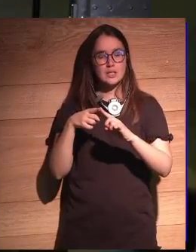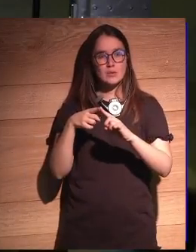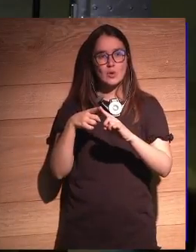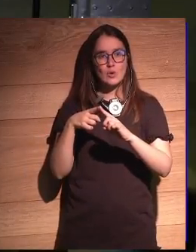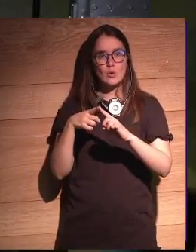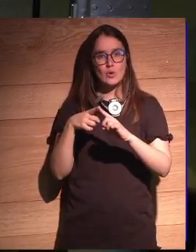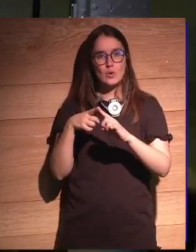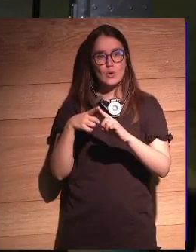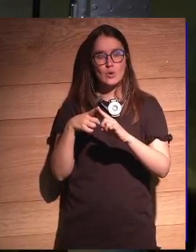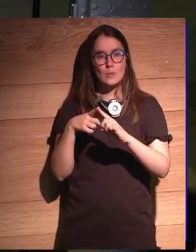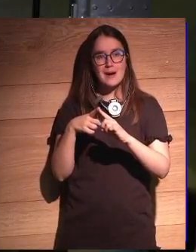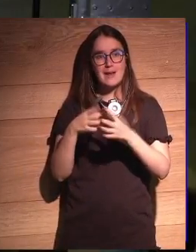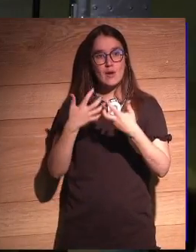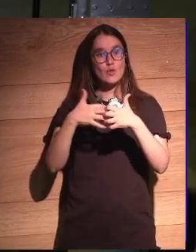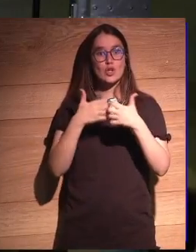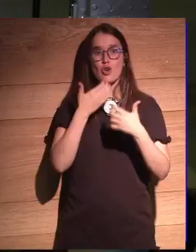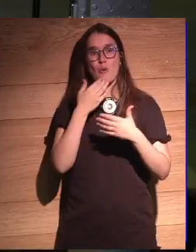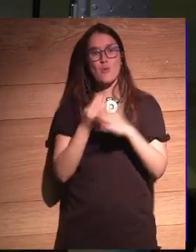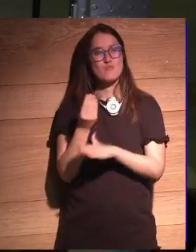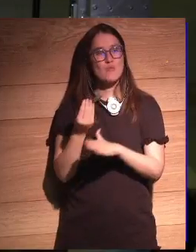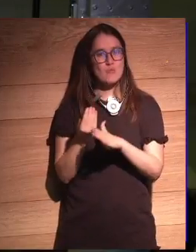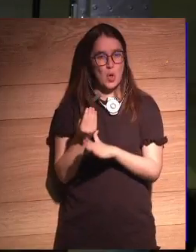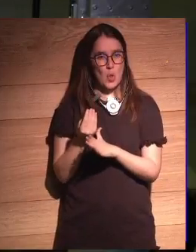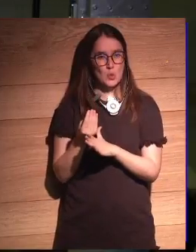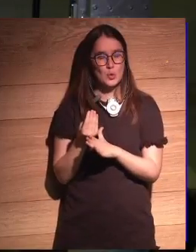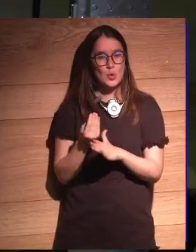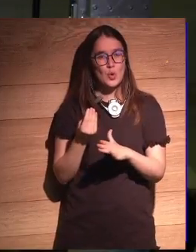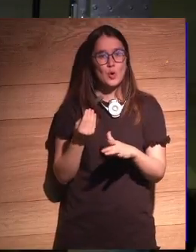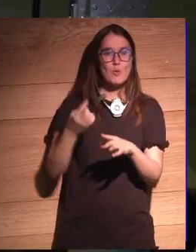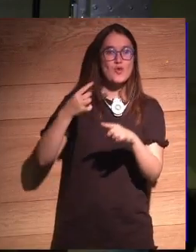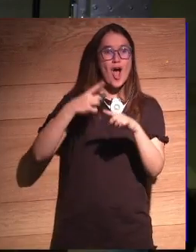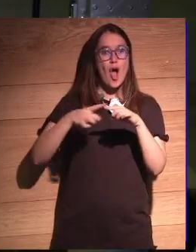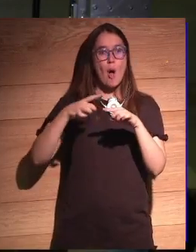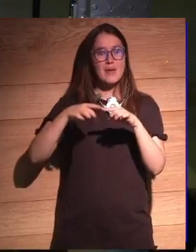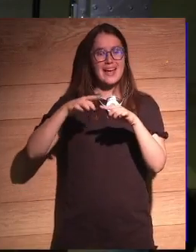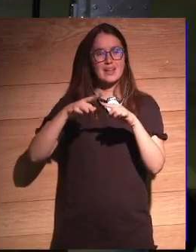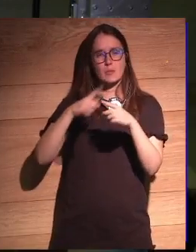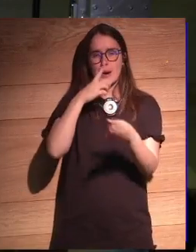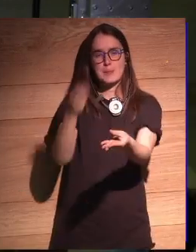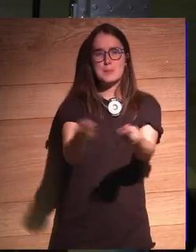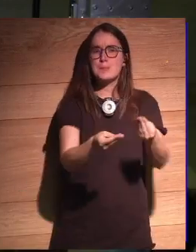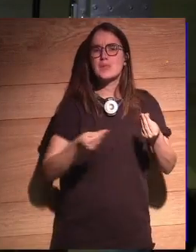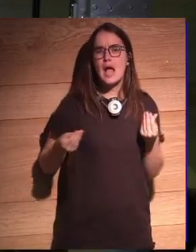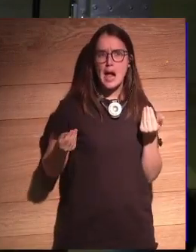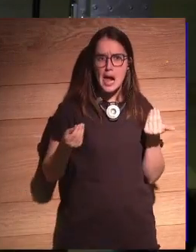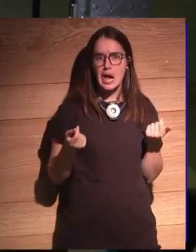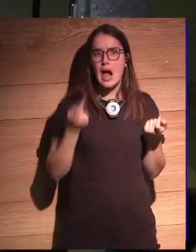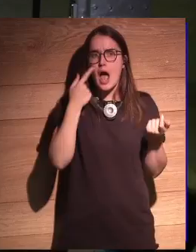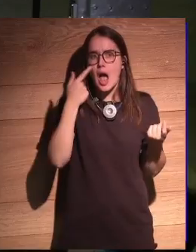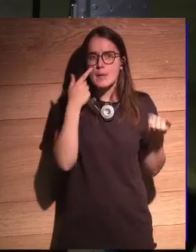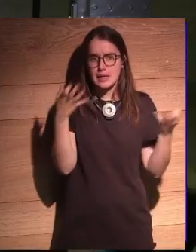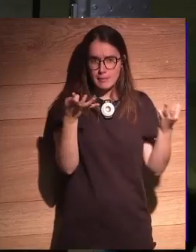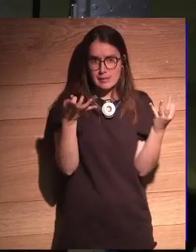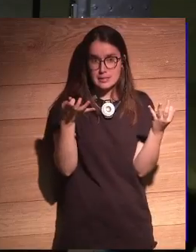of speculation and of financialization, and that is the core of the problem. What we're experiencing is not